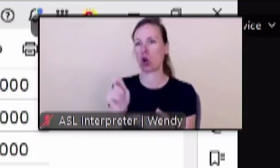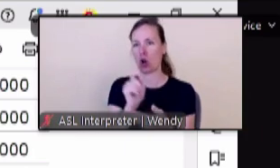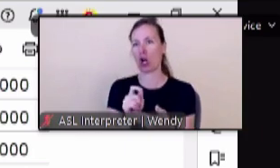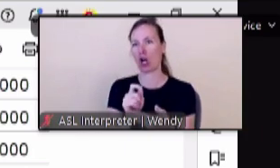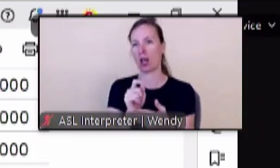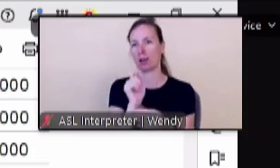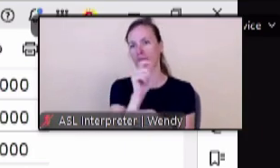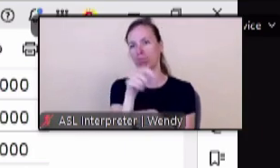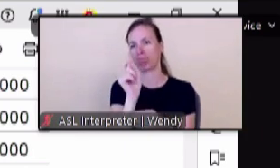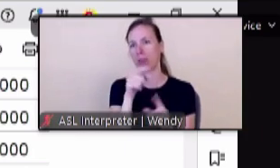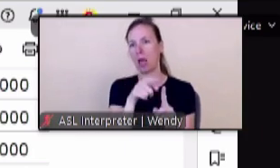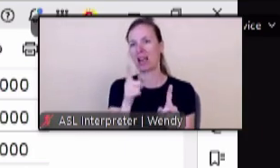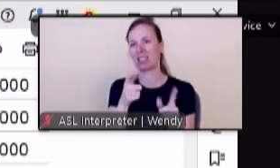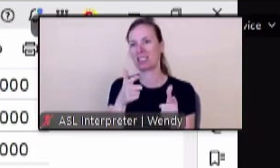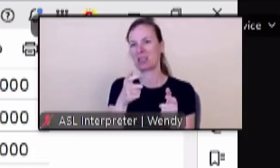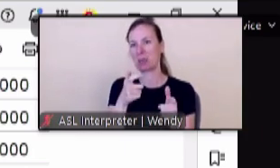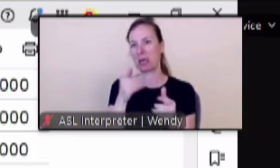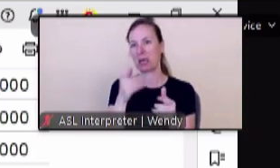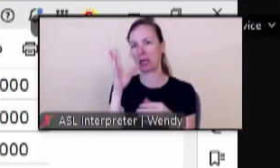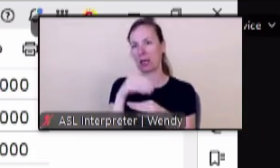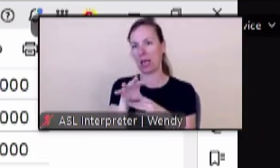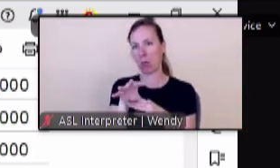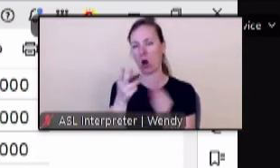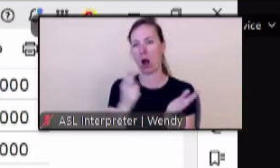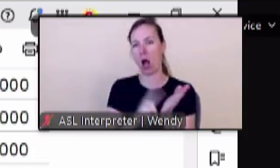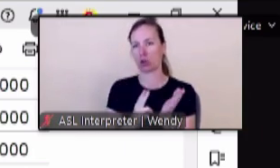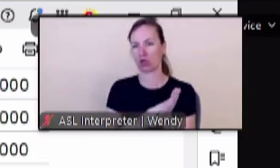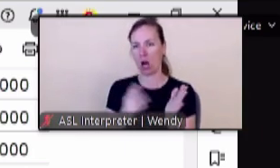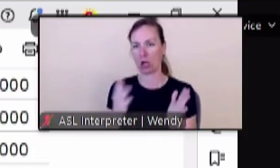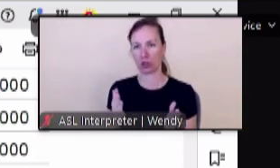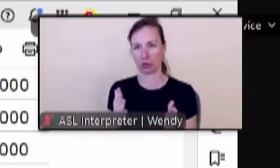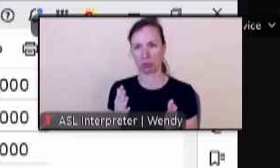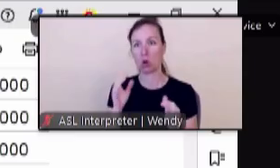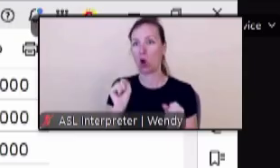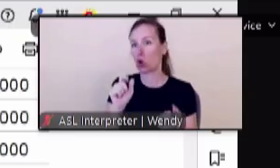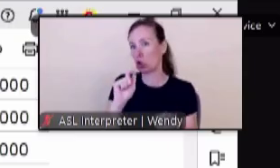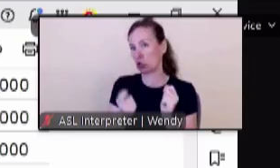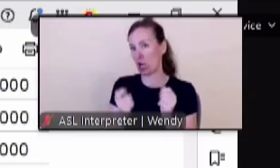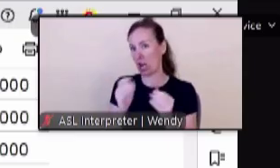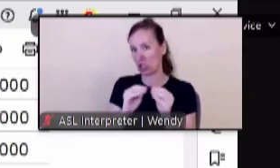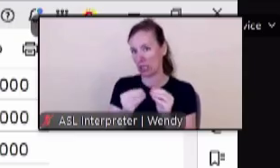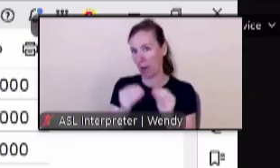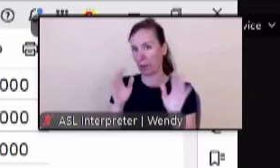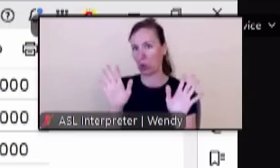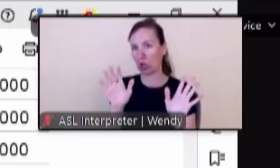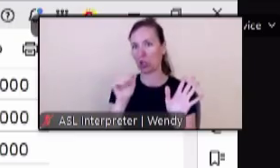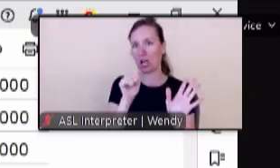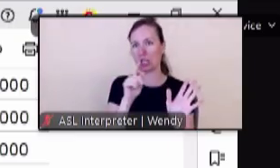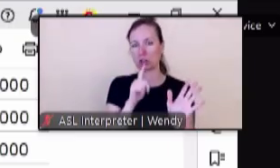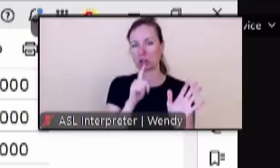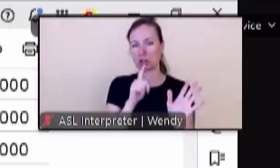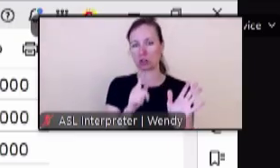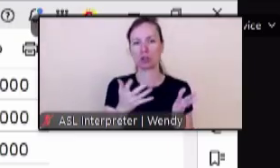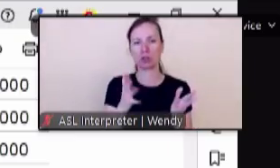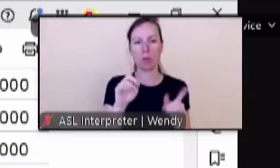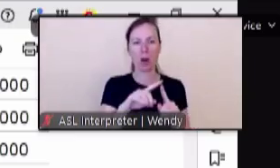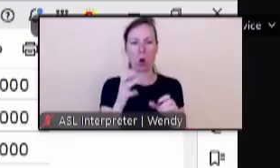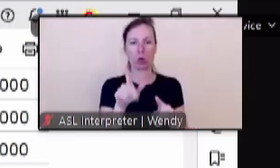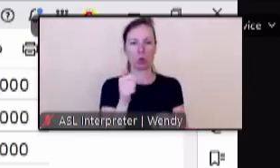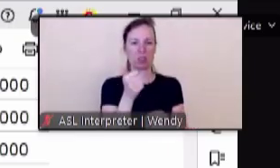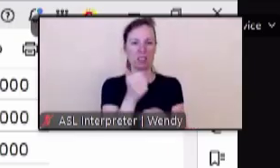could change just to ensure that setting expectations for the better or for the worse.